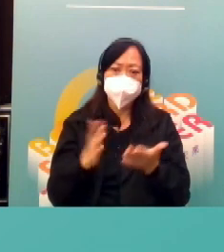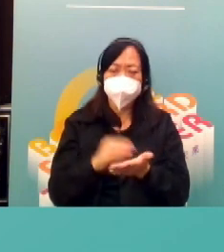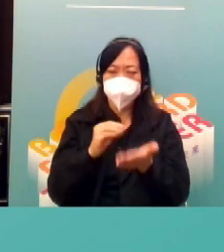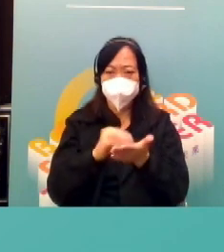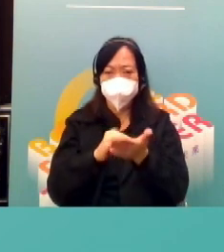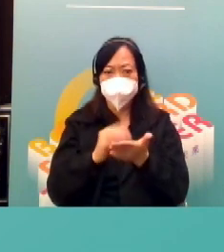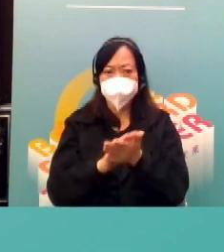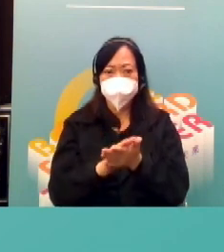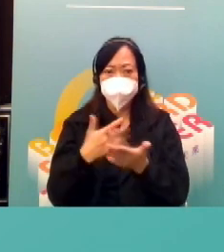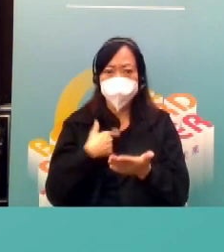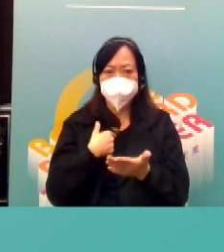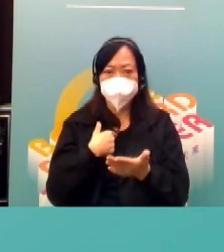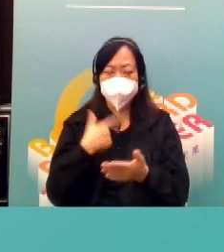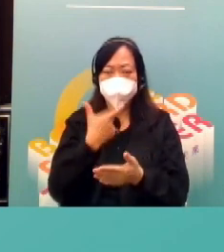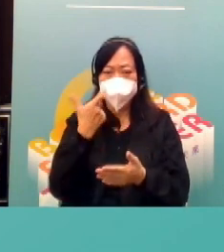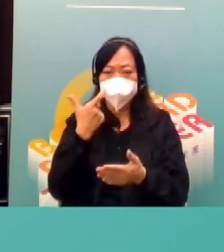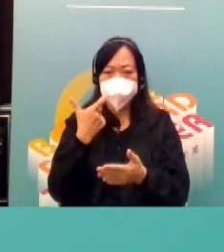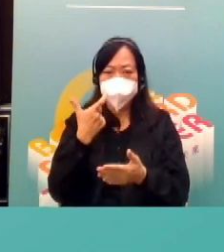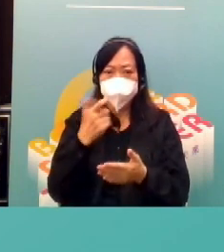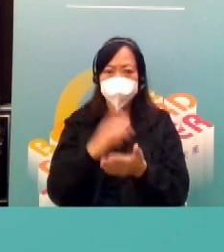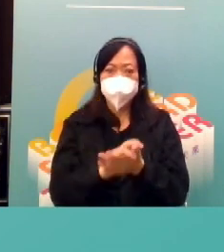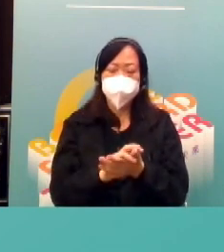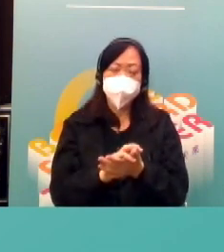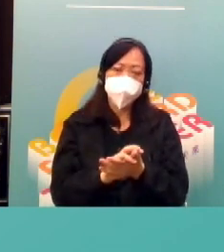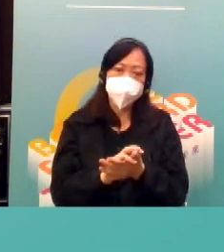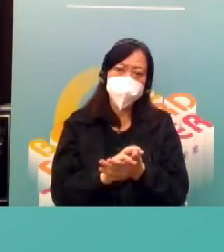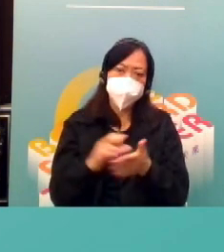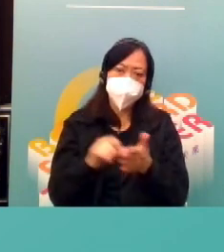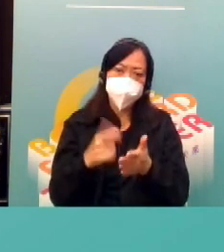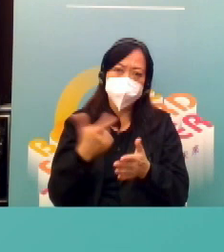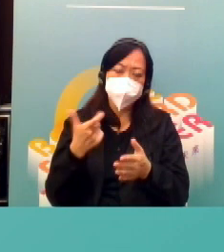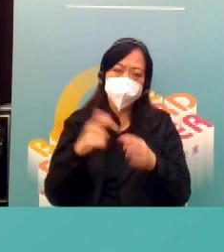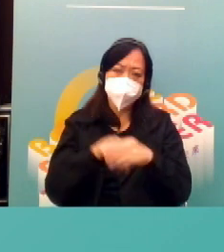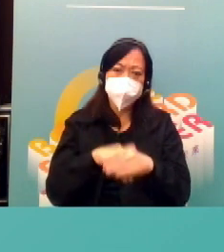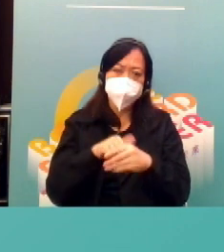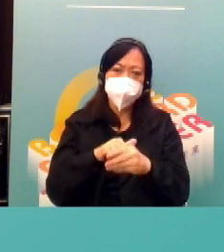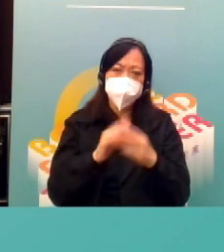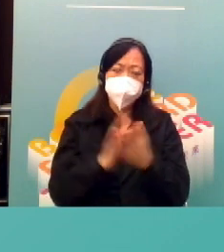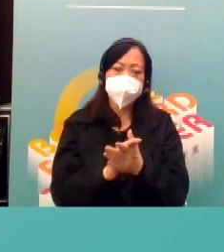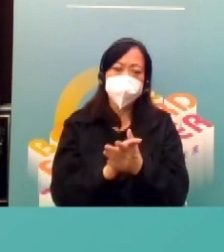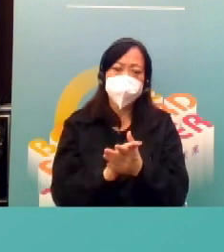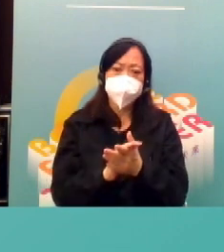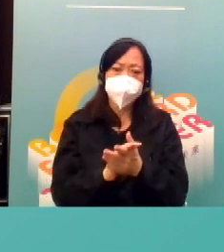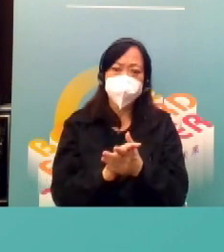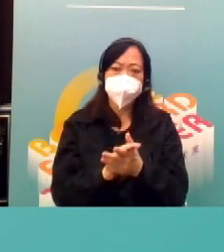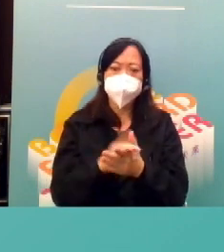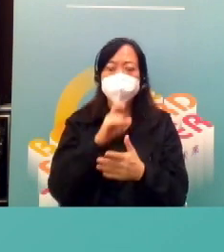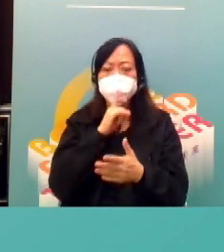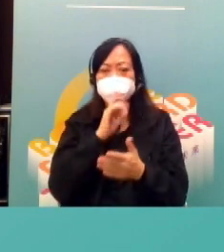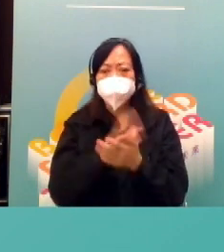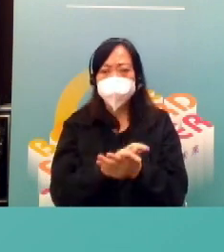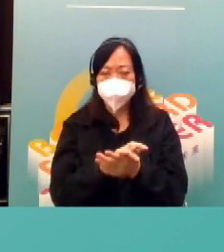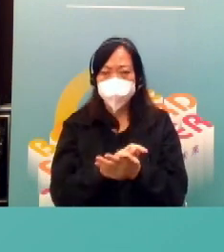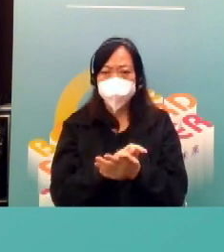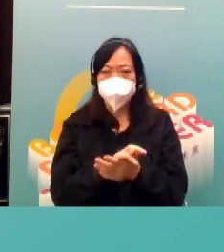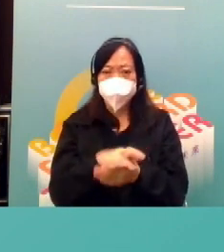say, what you were saying, that they want the cake and eat it too. They want the financial returns, and then the impact is kind of a